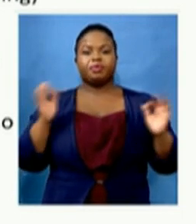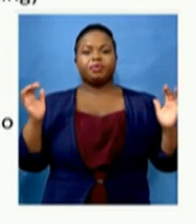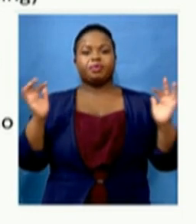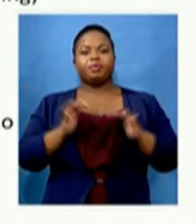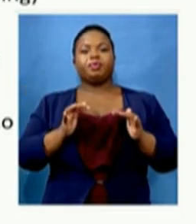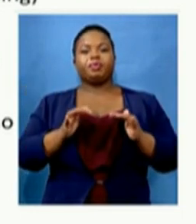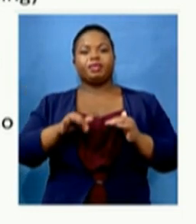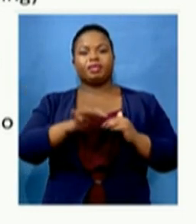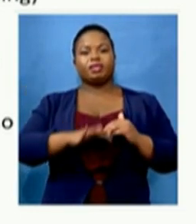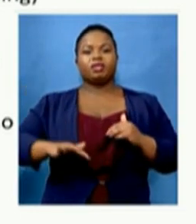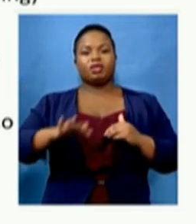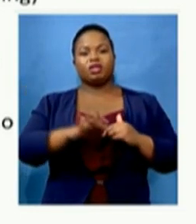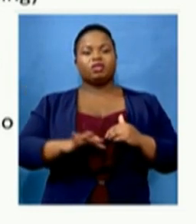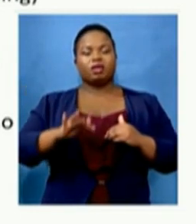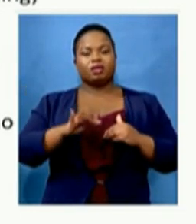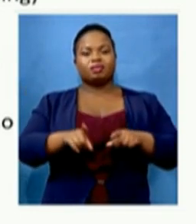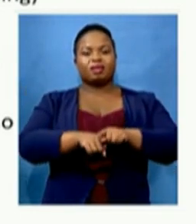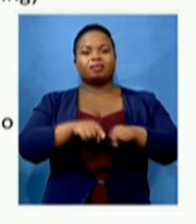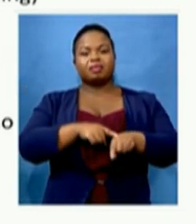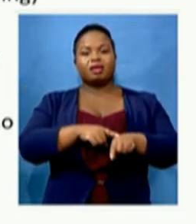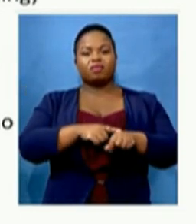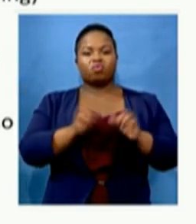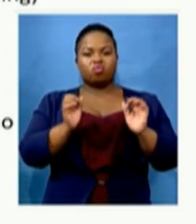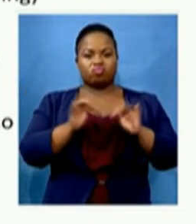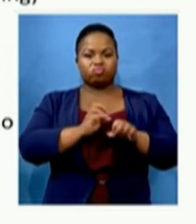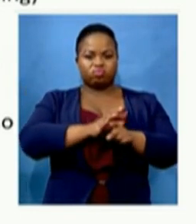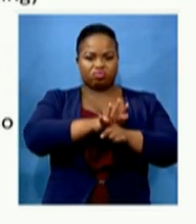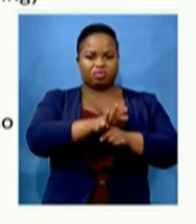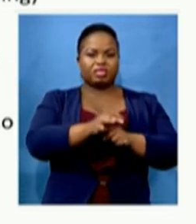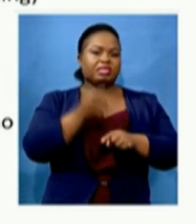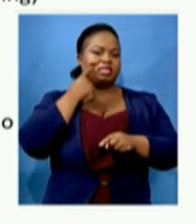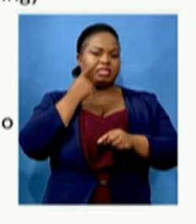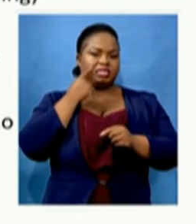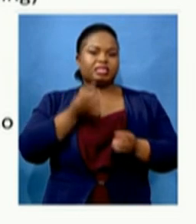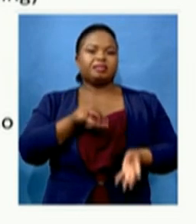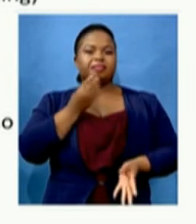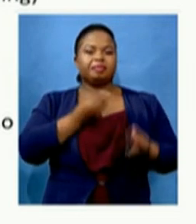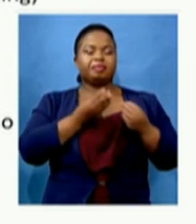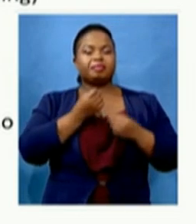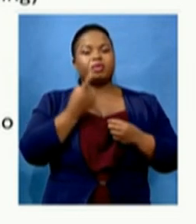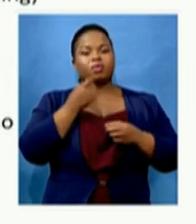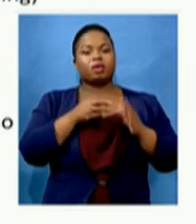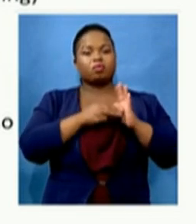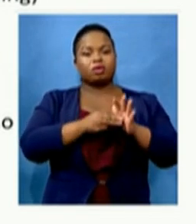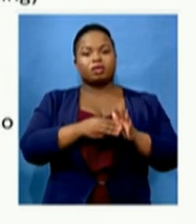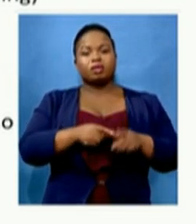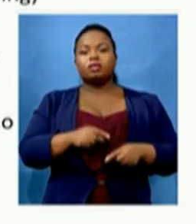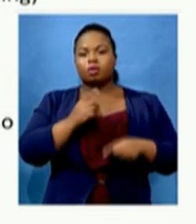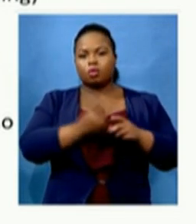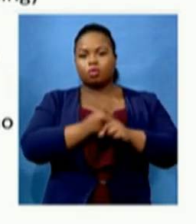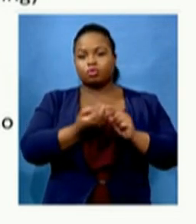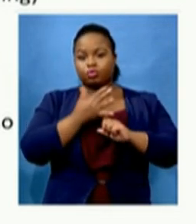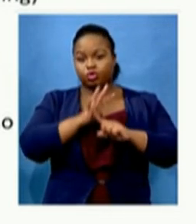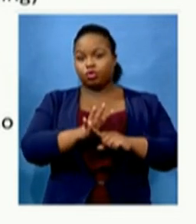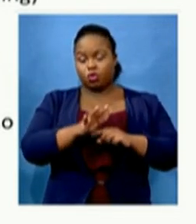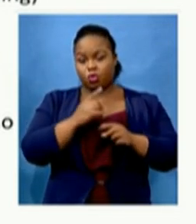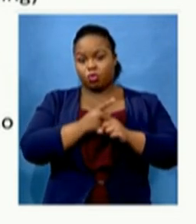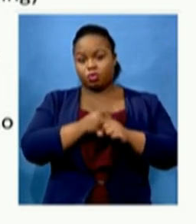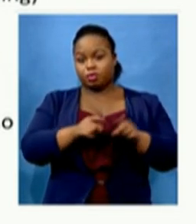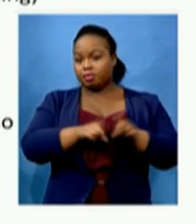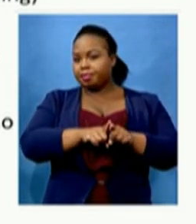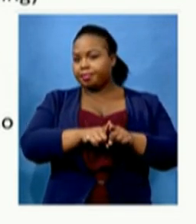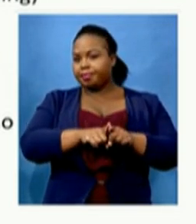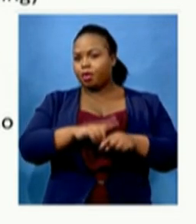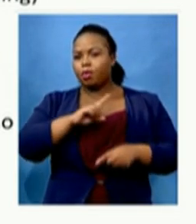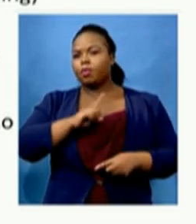a super spreading event. And the type of model that we're using cannot capture that type of heterogeneity. We do need additional spatial